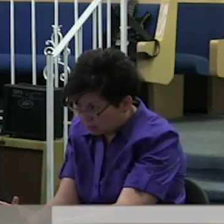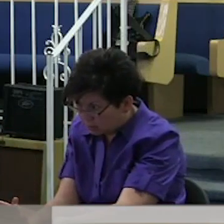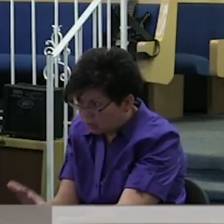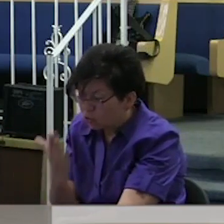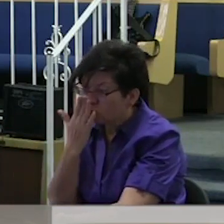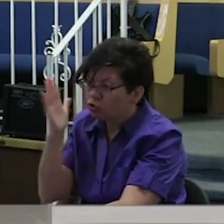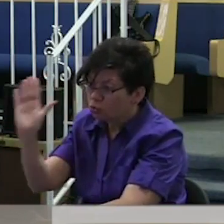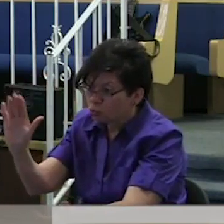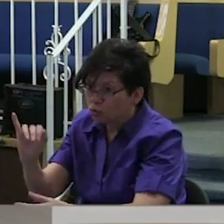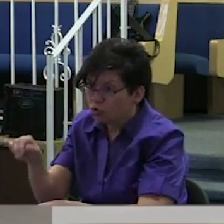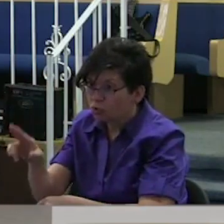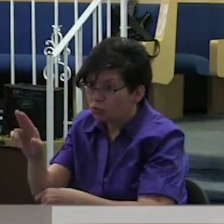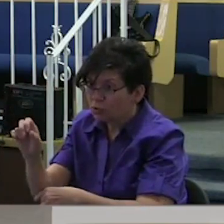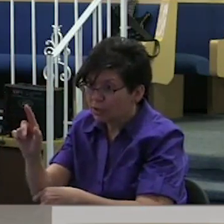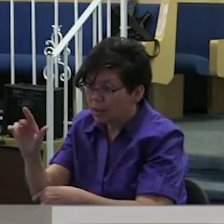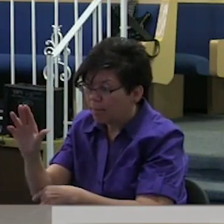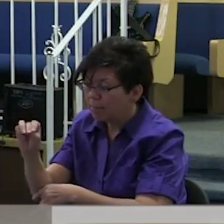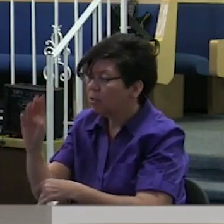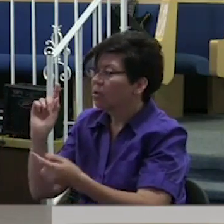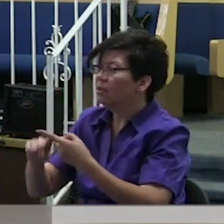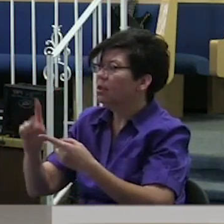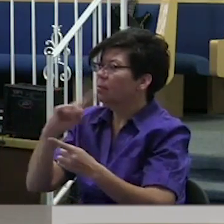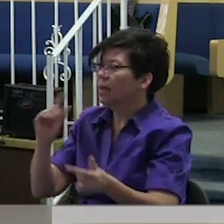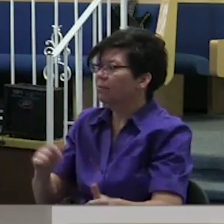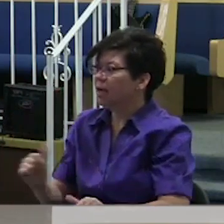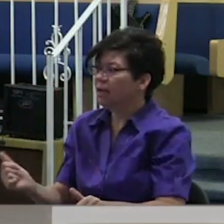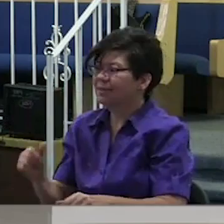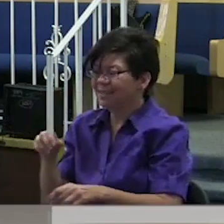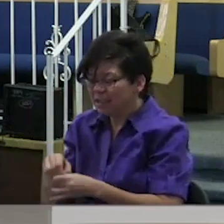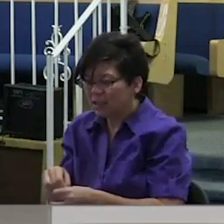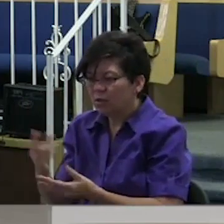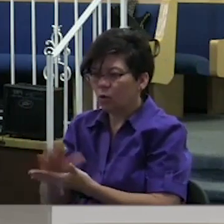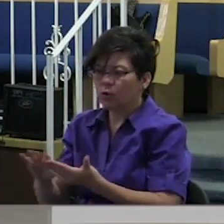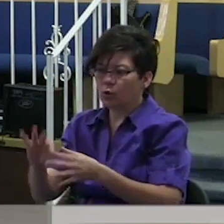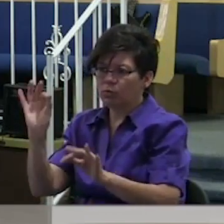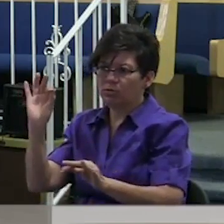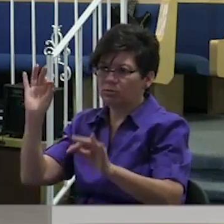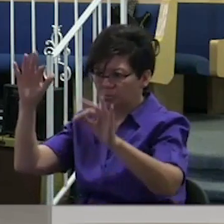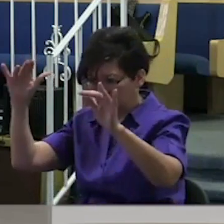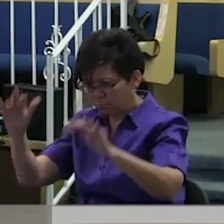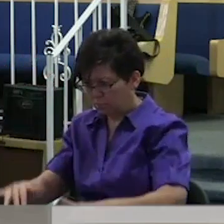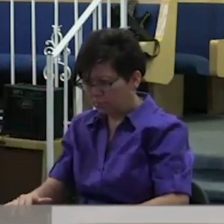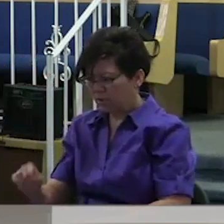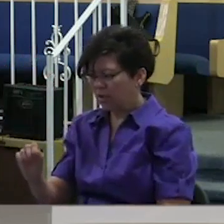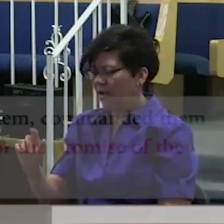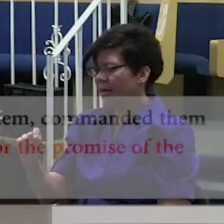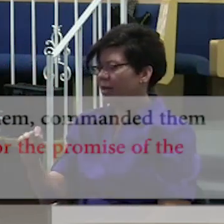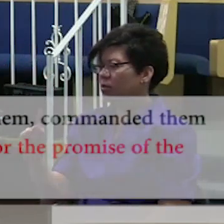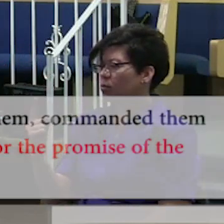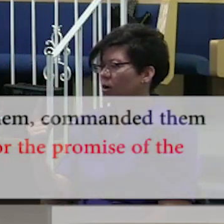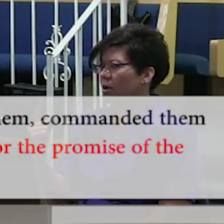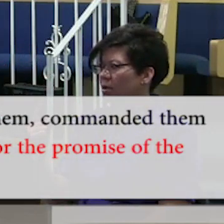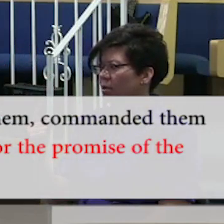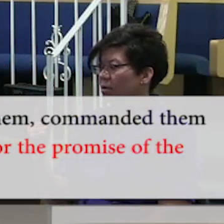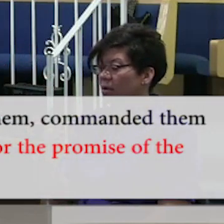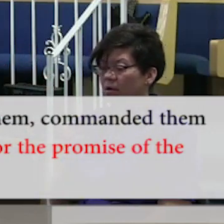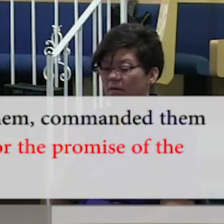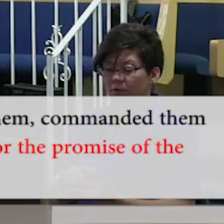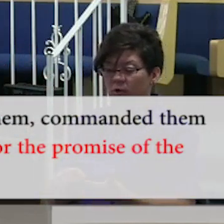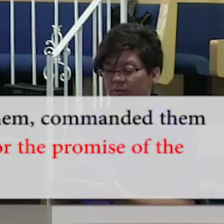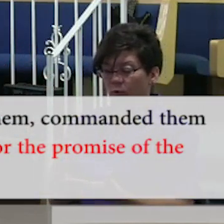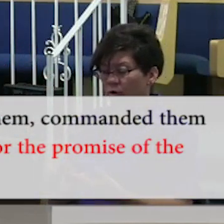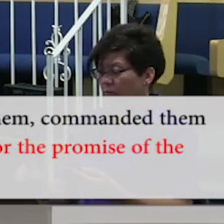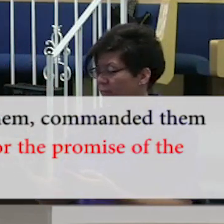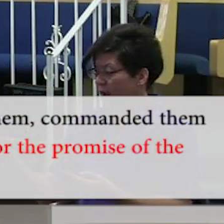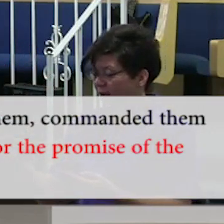Jerusalem until they were baptized in the Holy Ghost. Acts 1, 4 through 5 states,